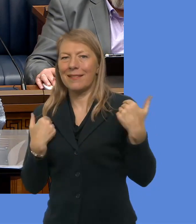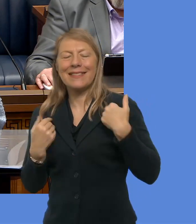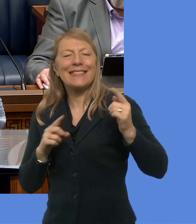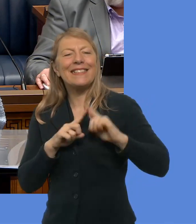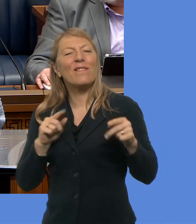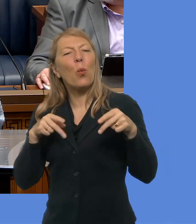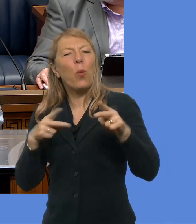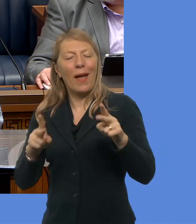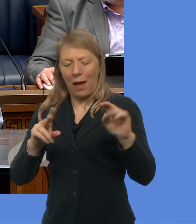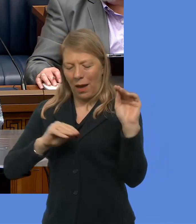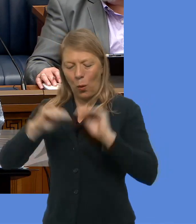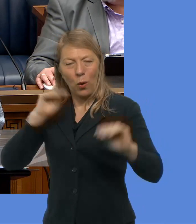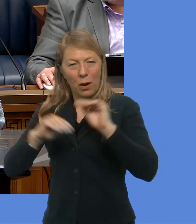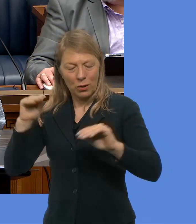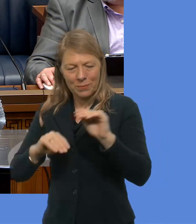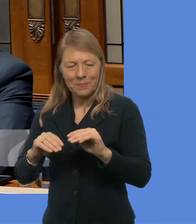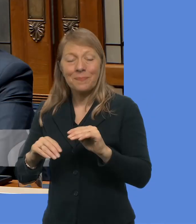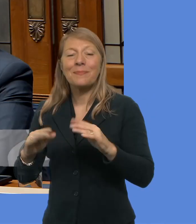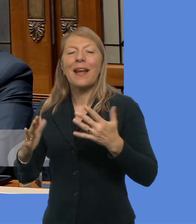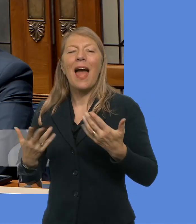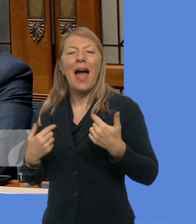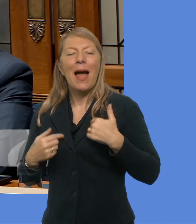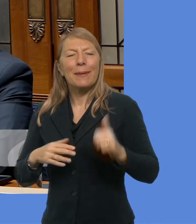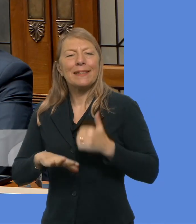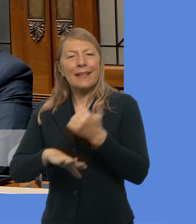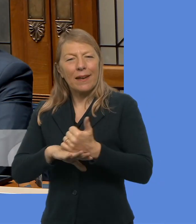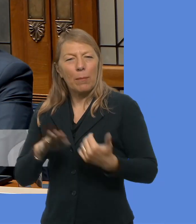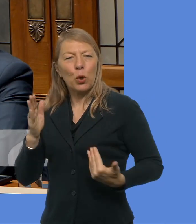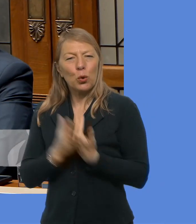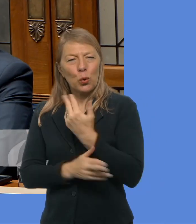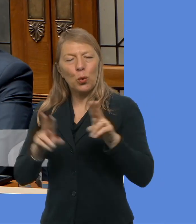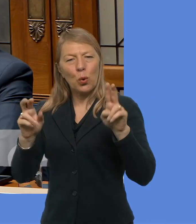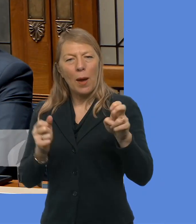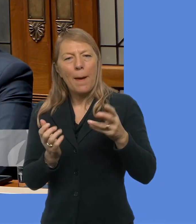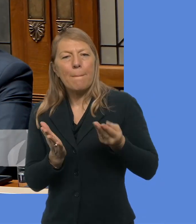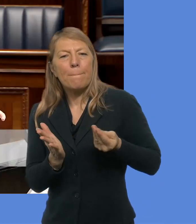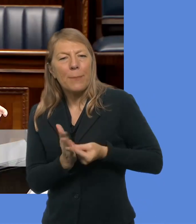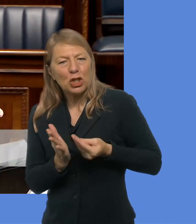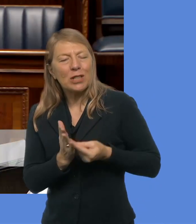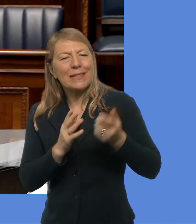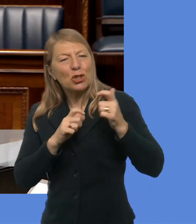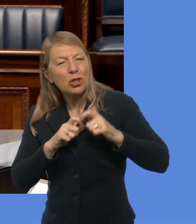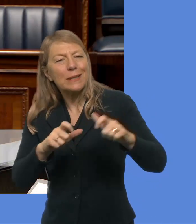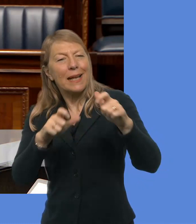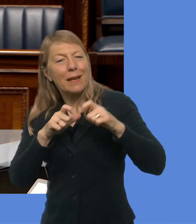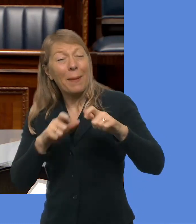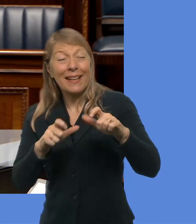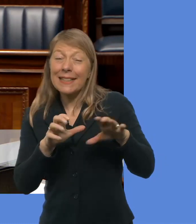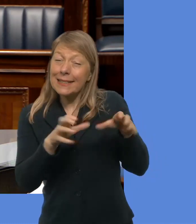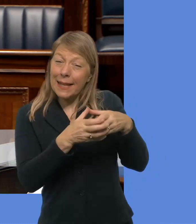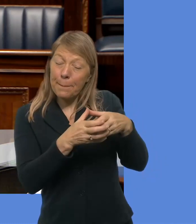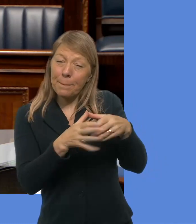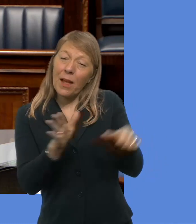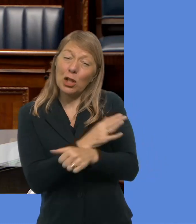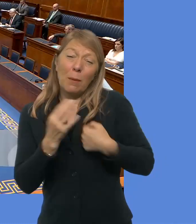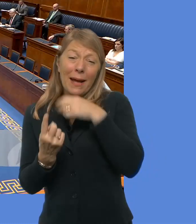am establishing a new budget sustainability team within the department, and they will be looking at a number of things, so that's something that can be considered alongside